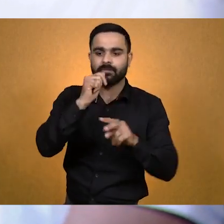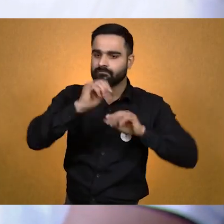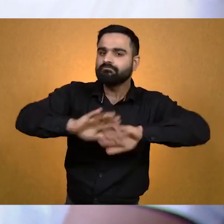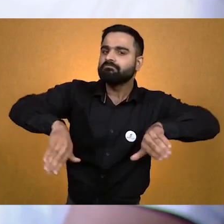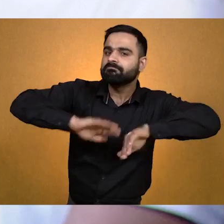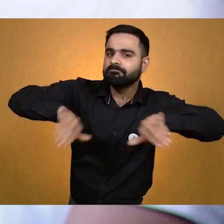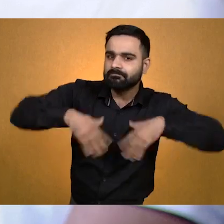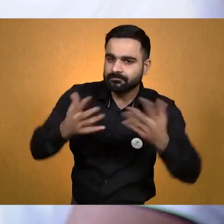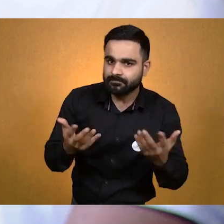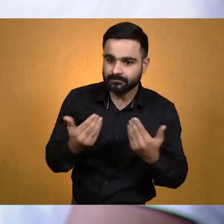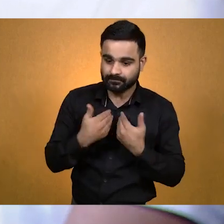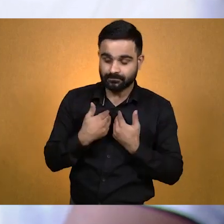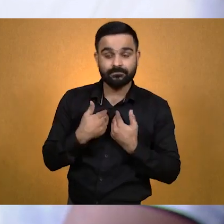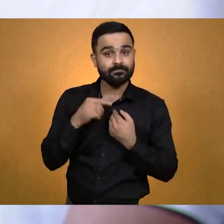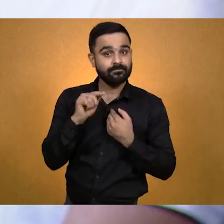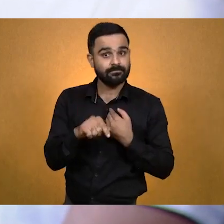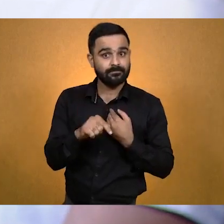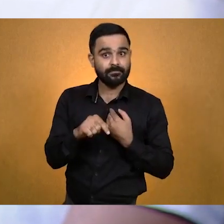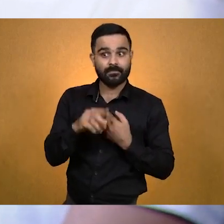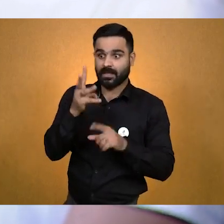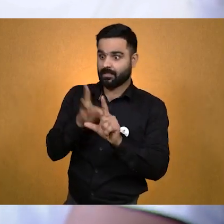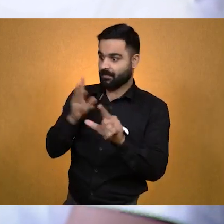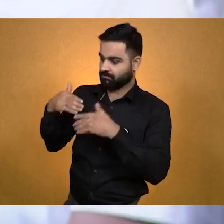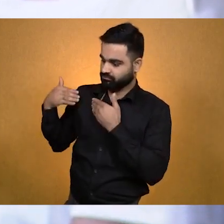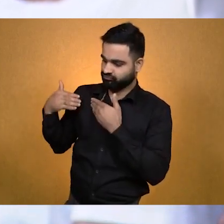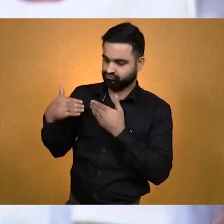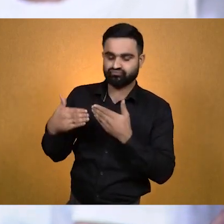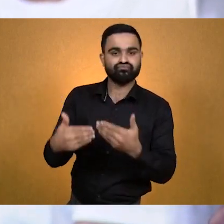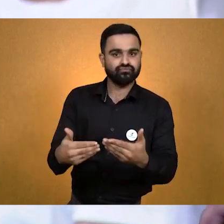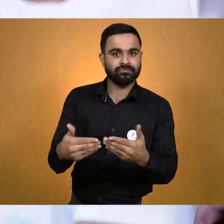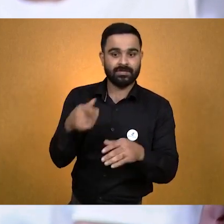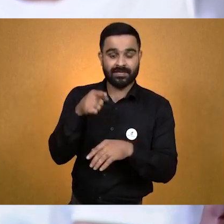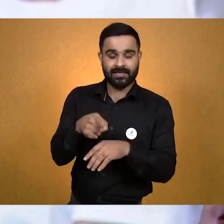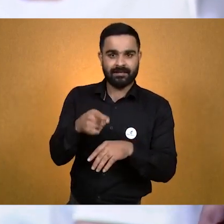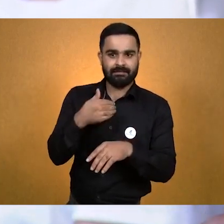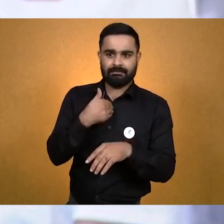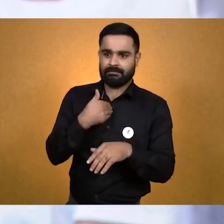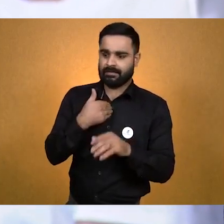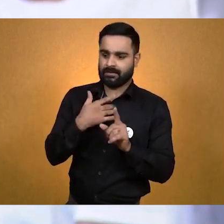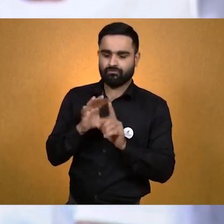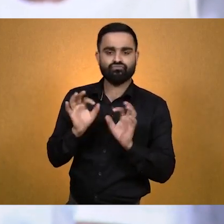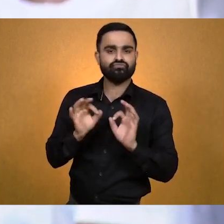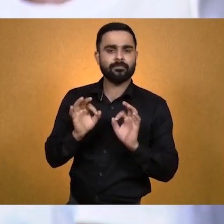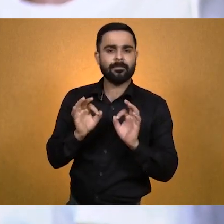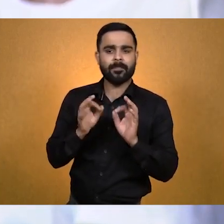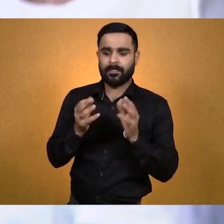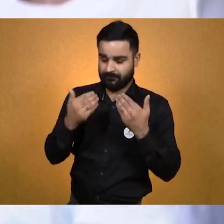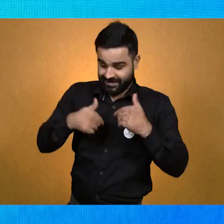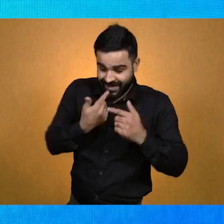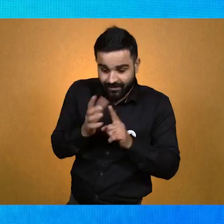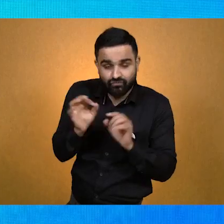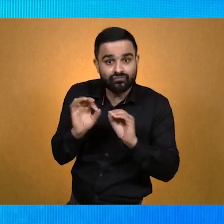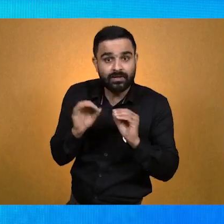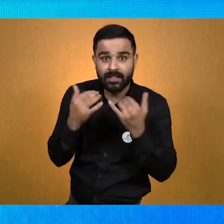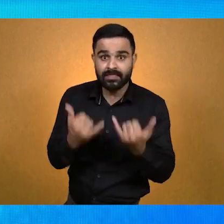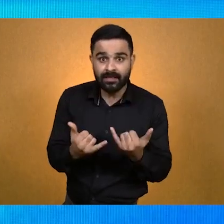swimming, and I am doing this for last 3 years, and before this I cannot do anything on my own,